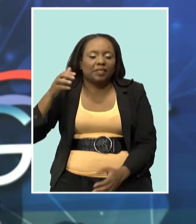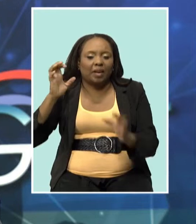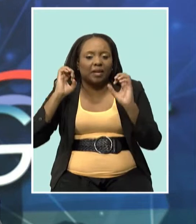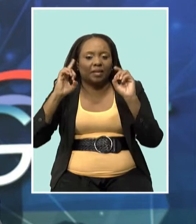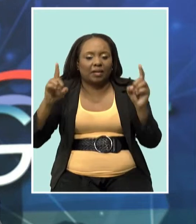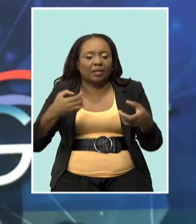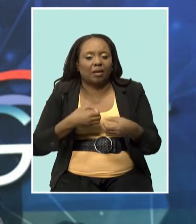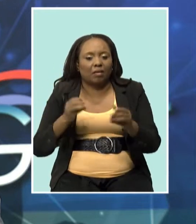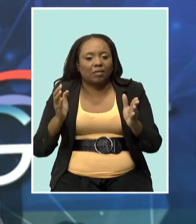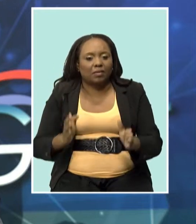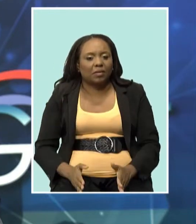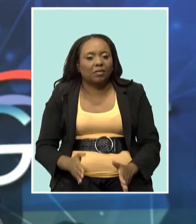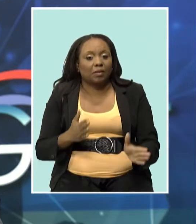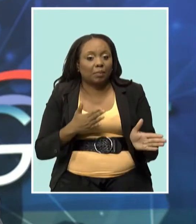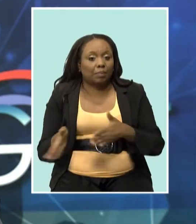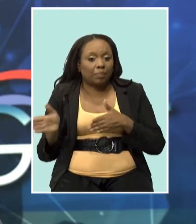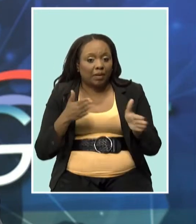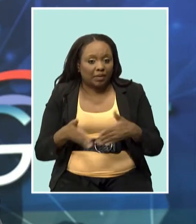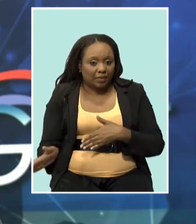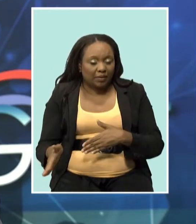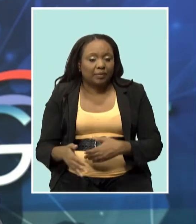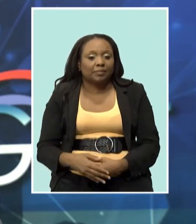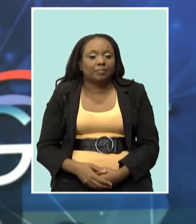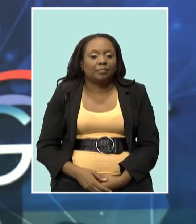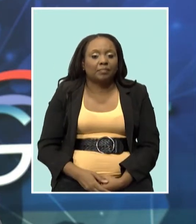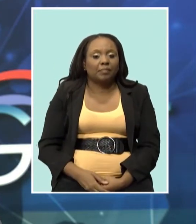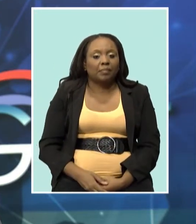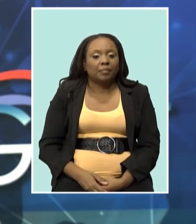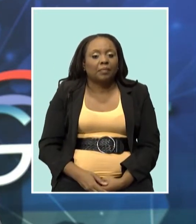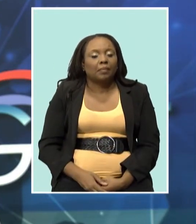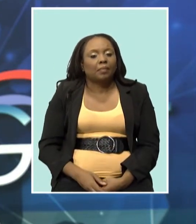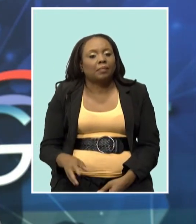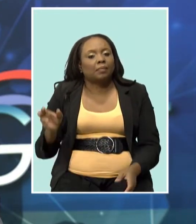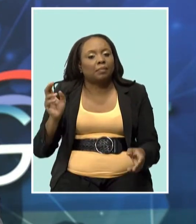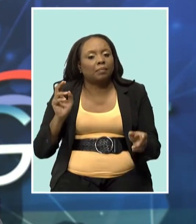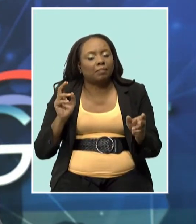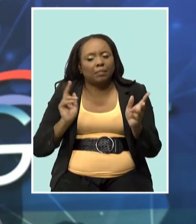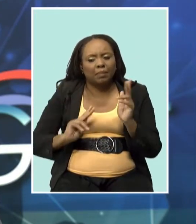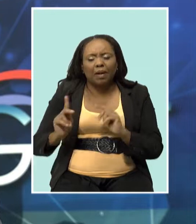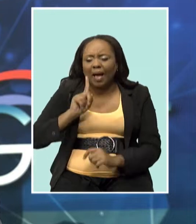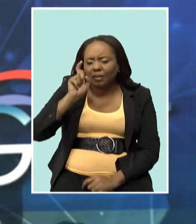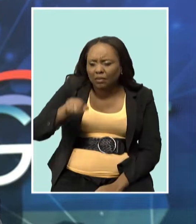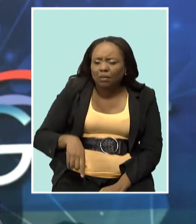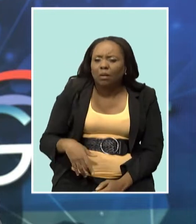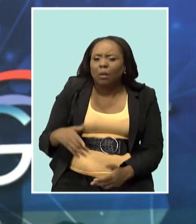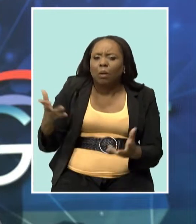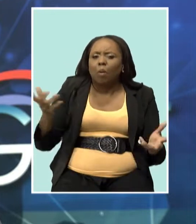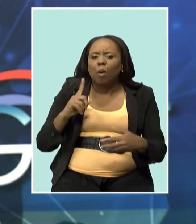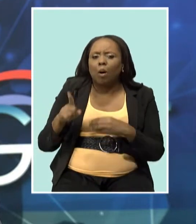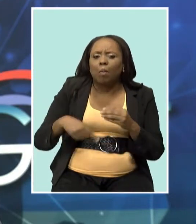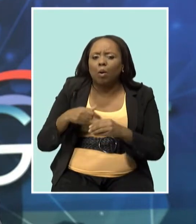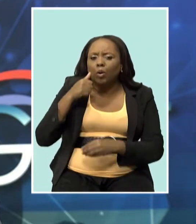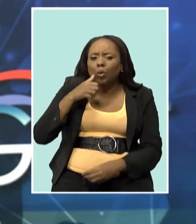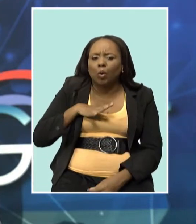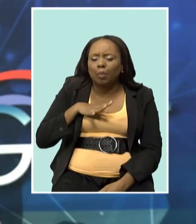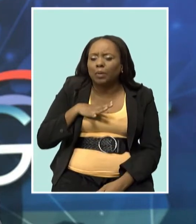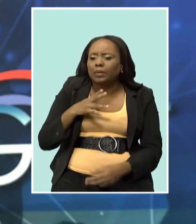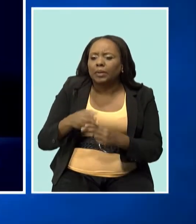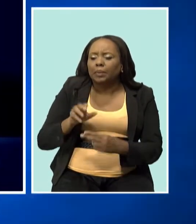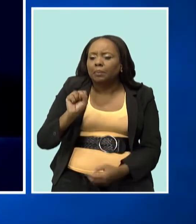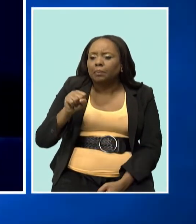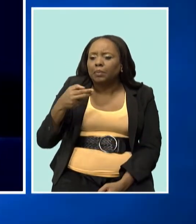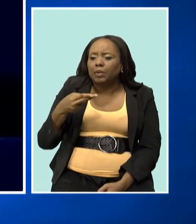of honoring influential Caribbean personalities on Q100.7 FM's Let's Talk About It. The ambassador believes that